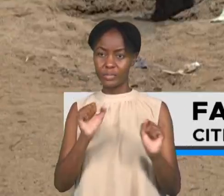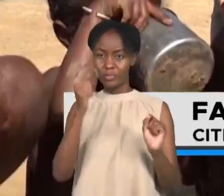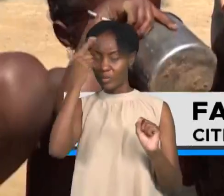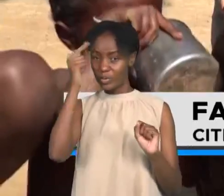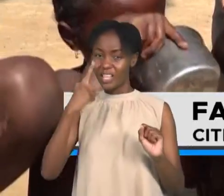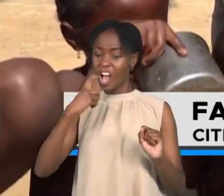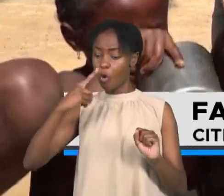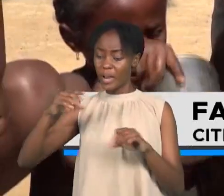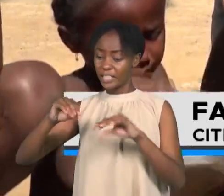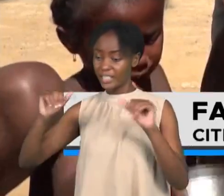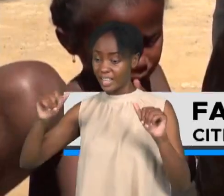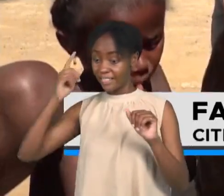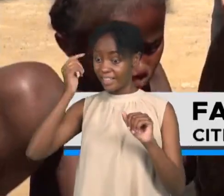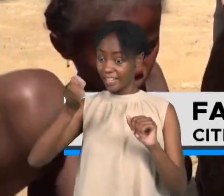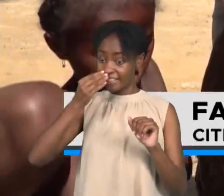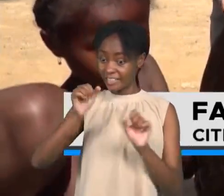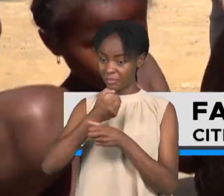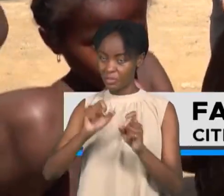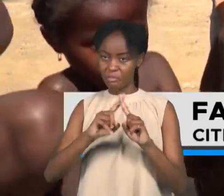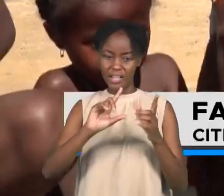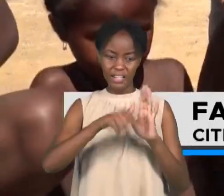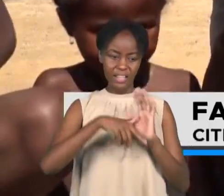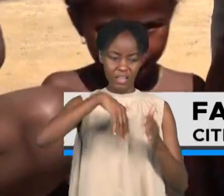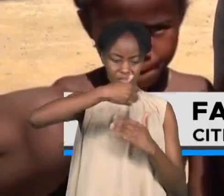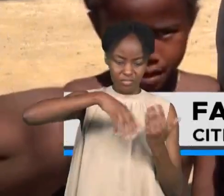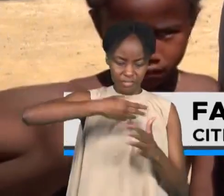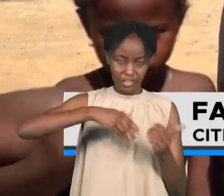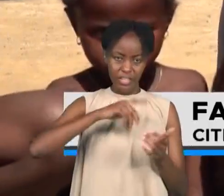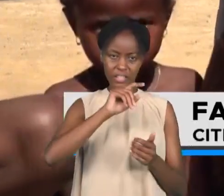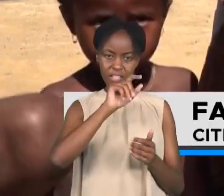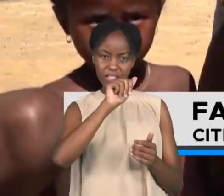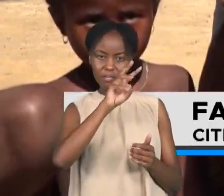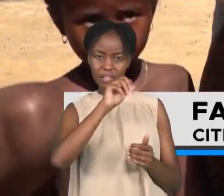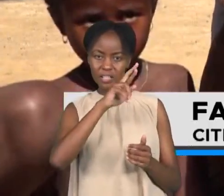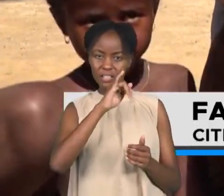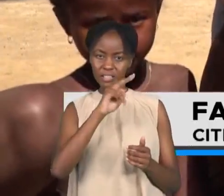was edible before. We tried to mix it and it worked.